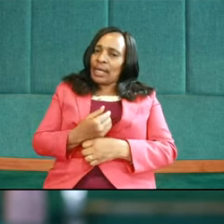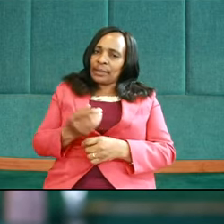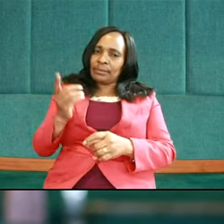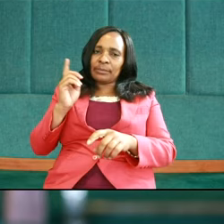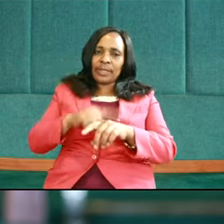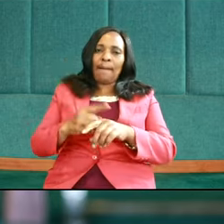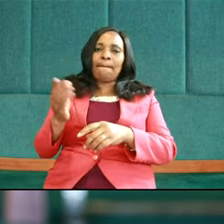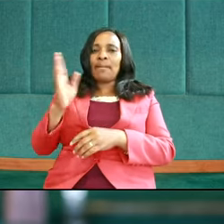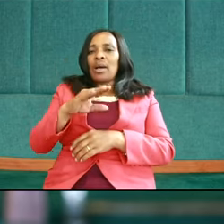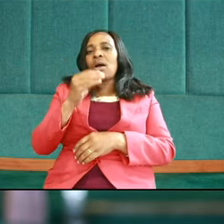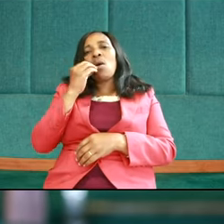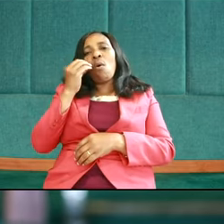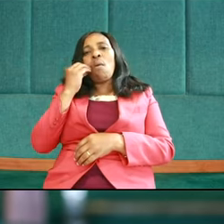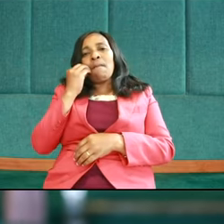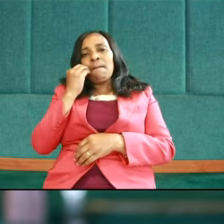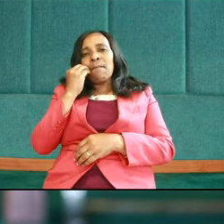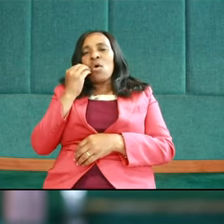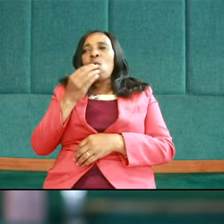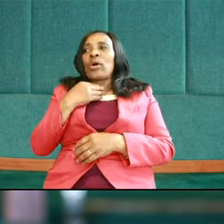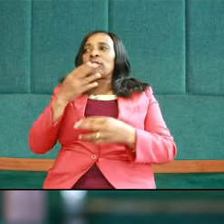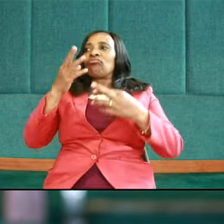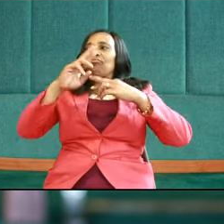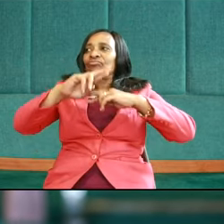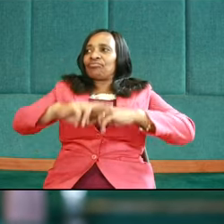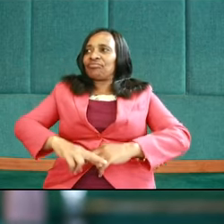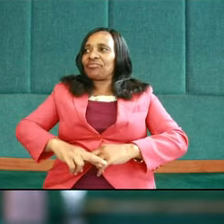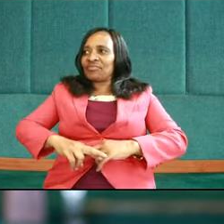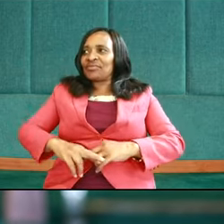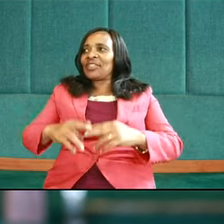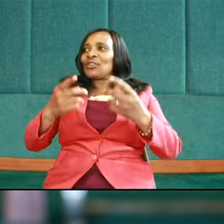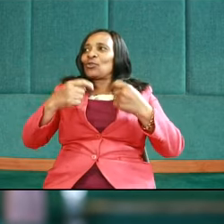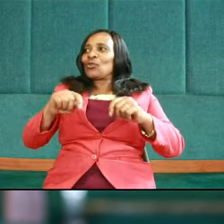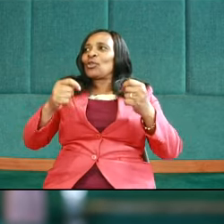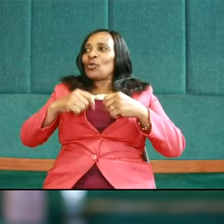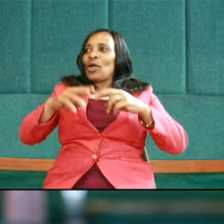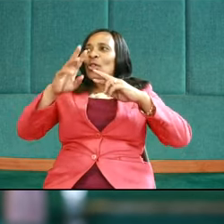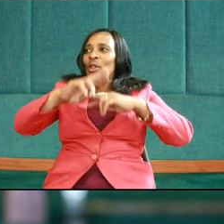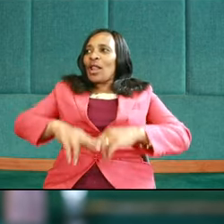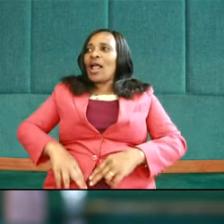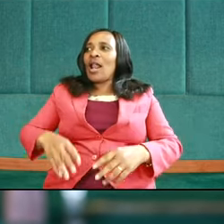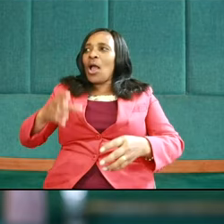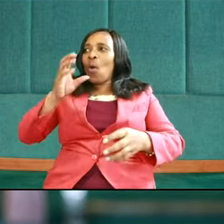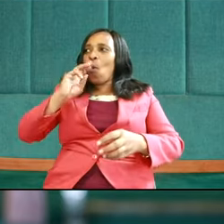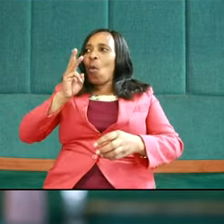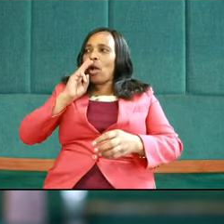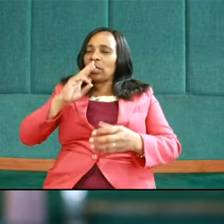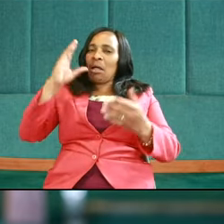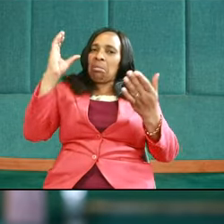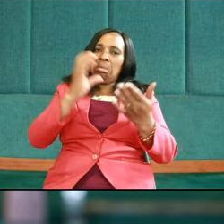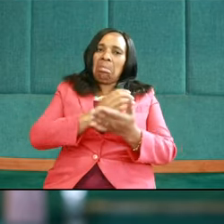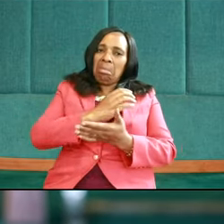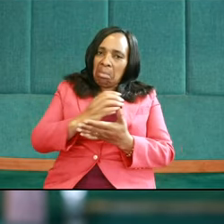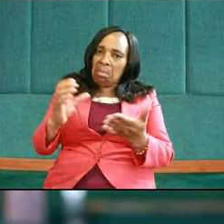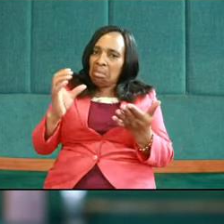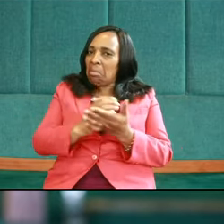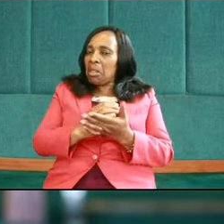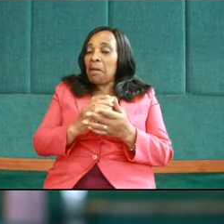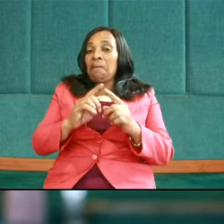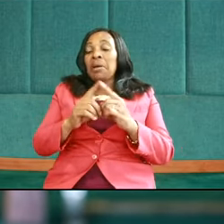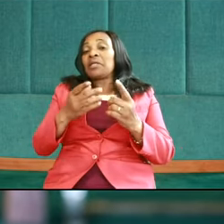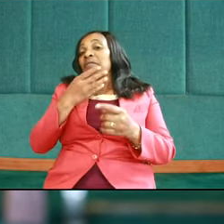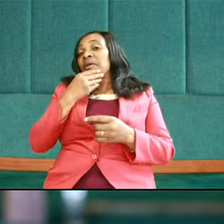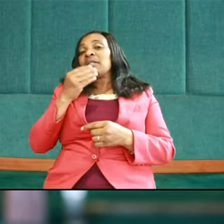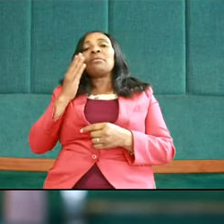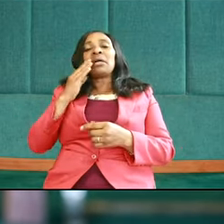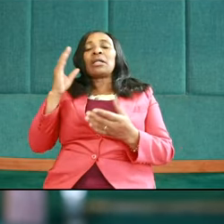came home. They wanted to relax. They tried to relax by drinking alcohol. But when father and